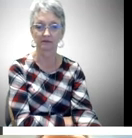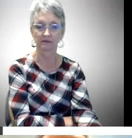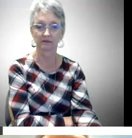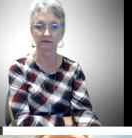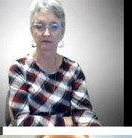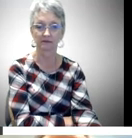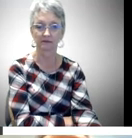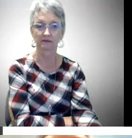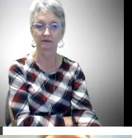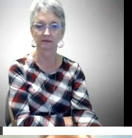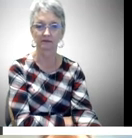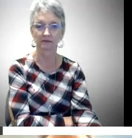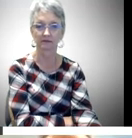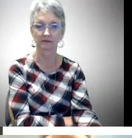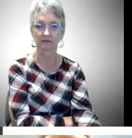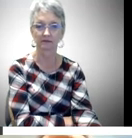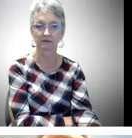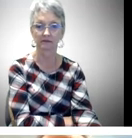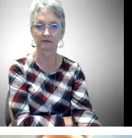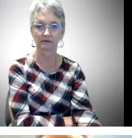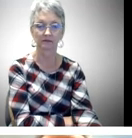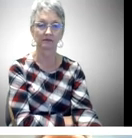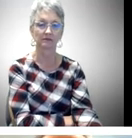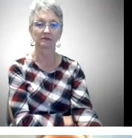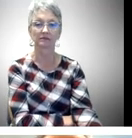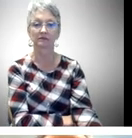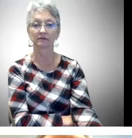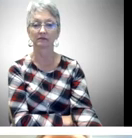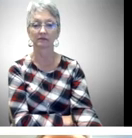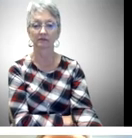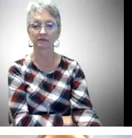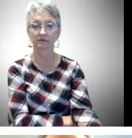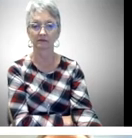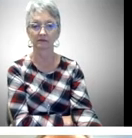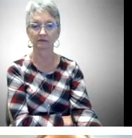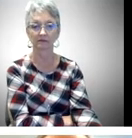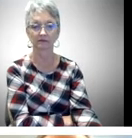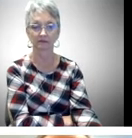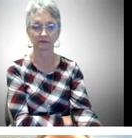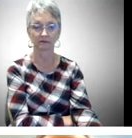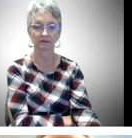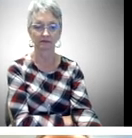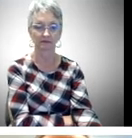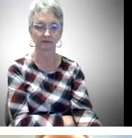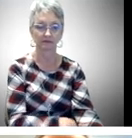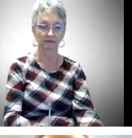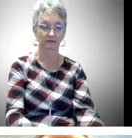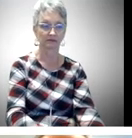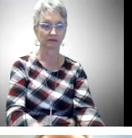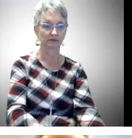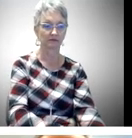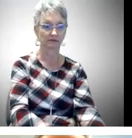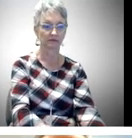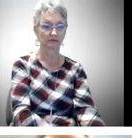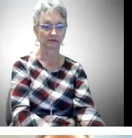or over 14, or it can be notarized. Next slide. And then in the our supported decision-making agreement